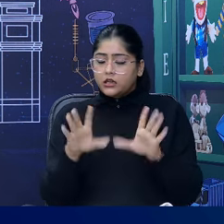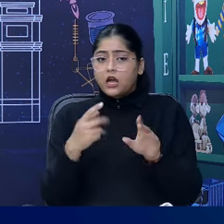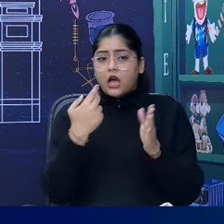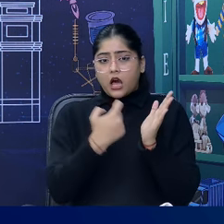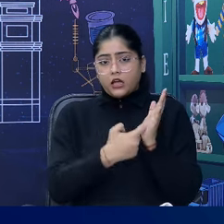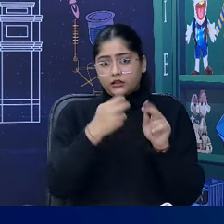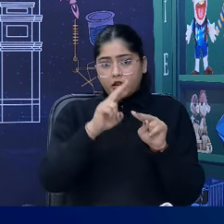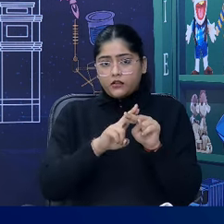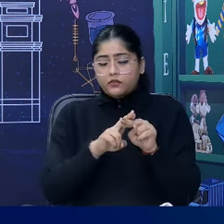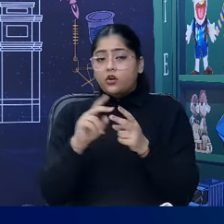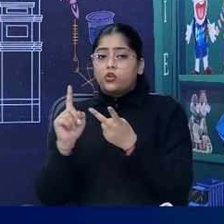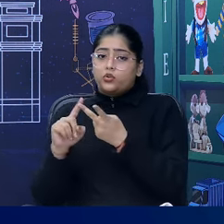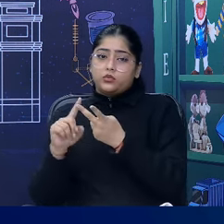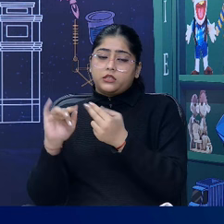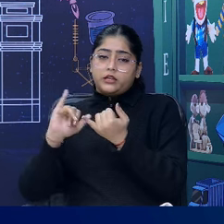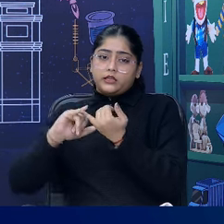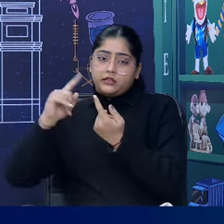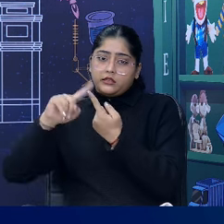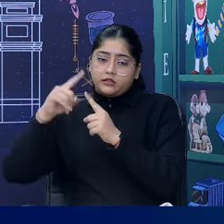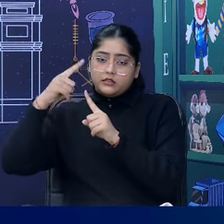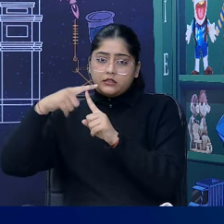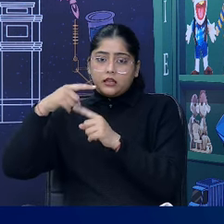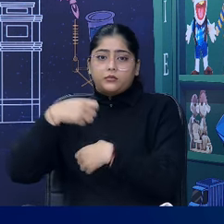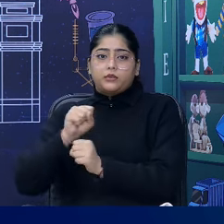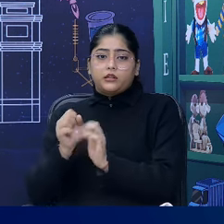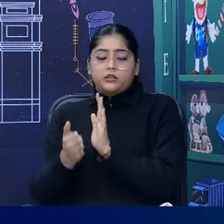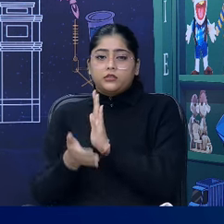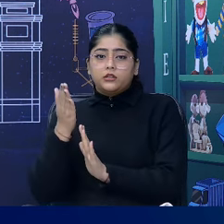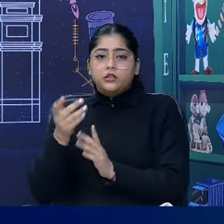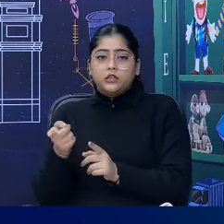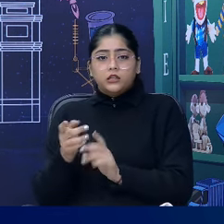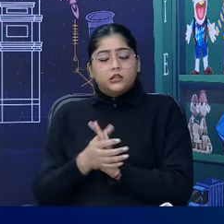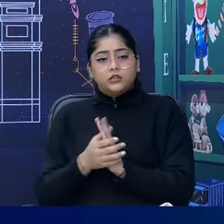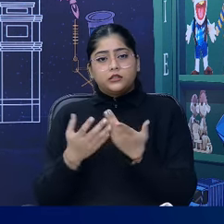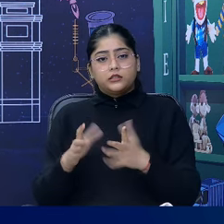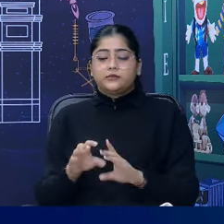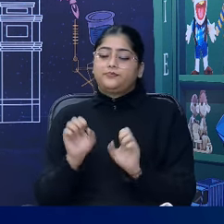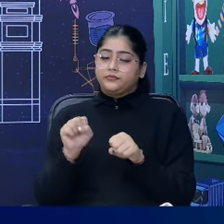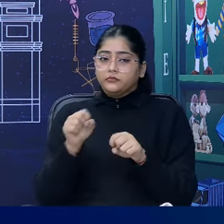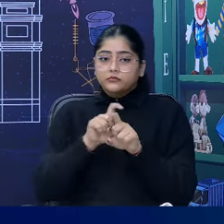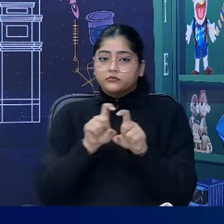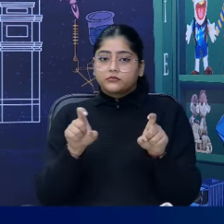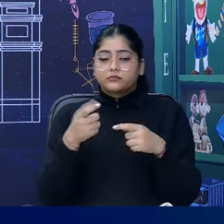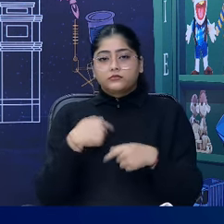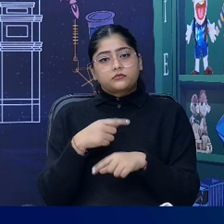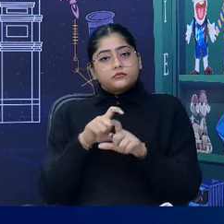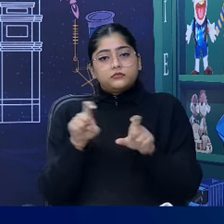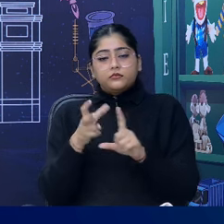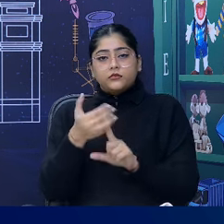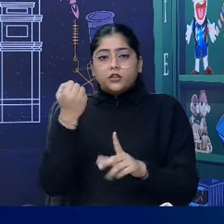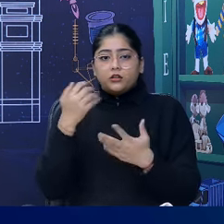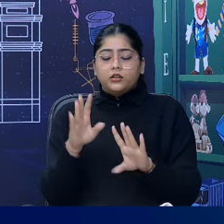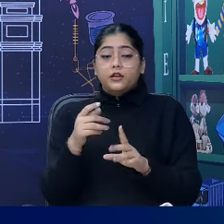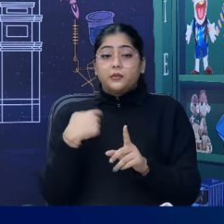form and the set builder form? Is it clear to you all? Harpreet, what do you say? Yes, it is clear to me, and I request all